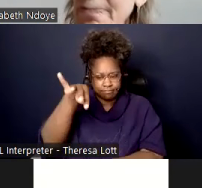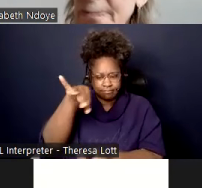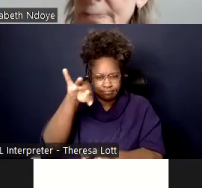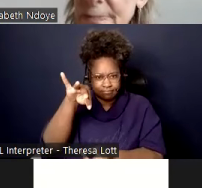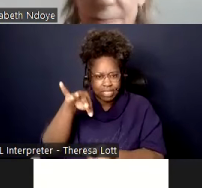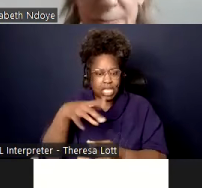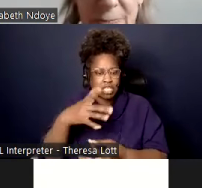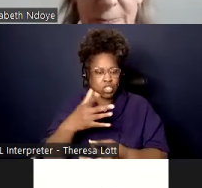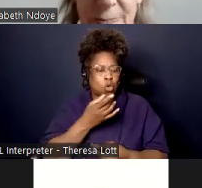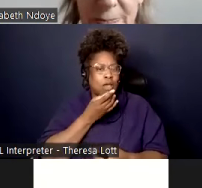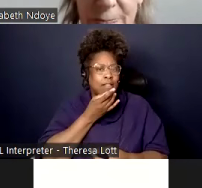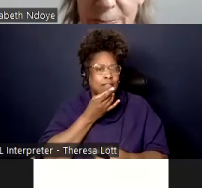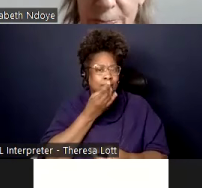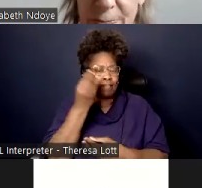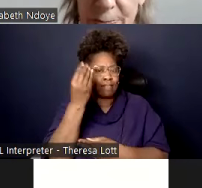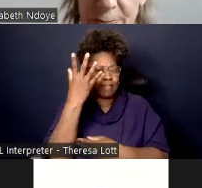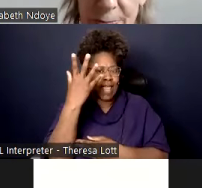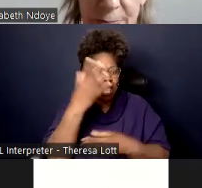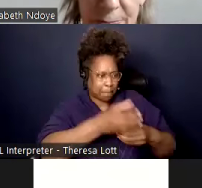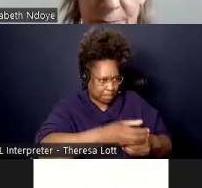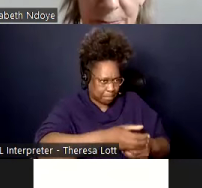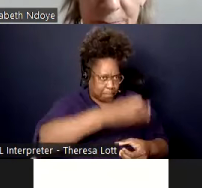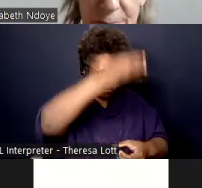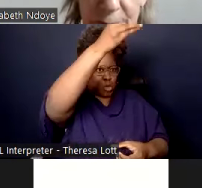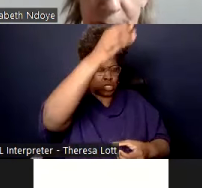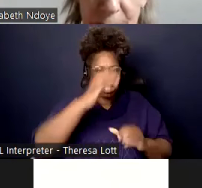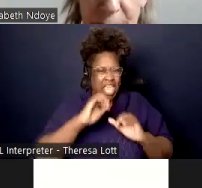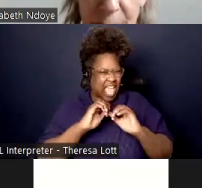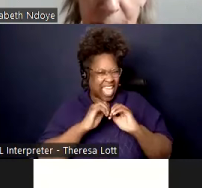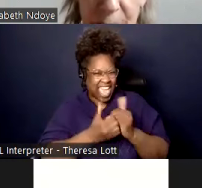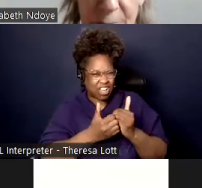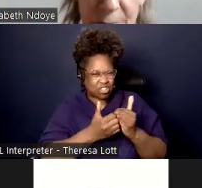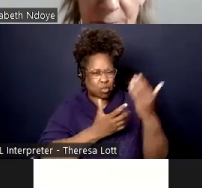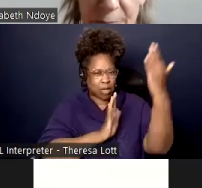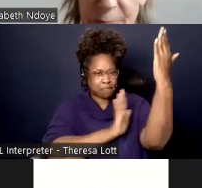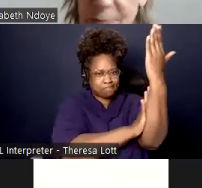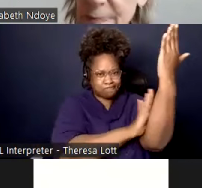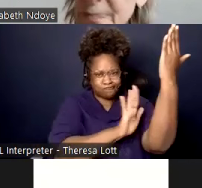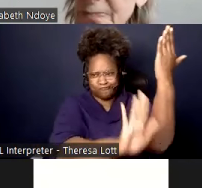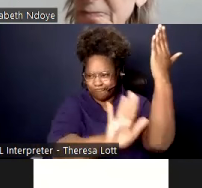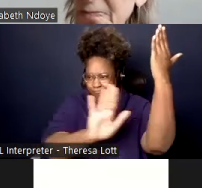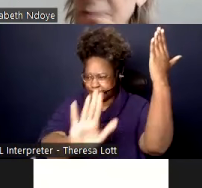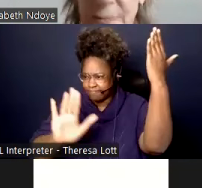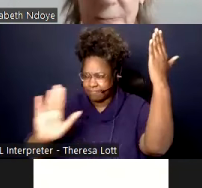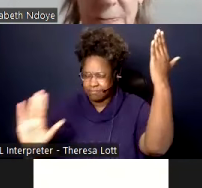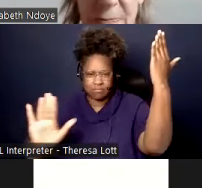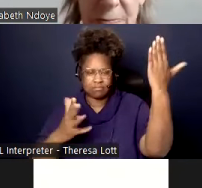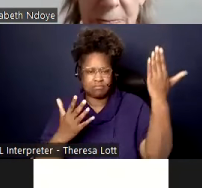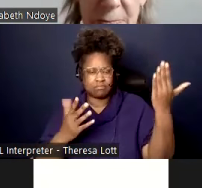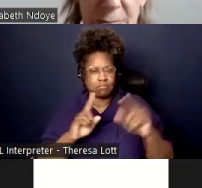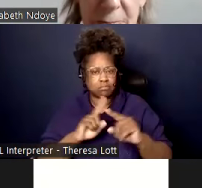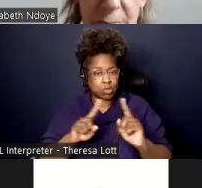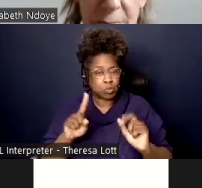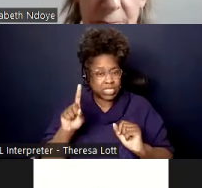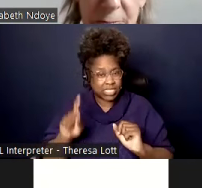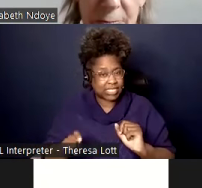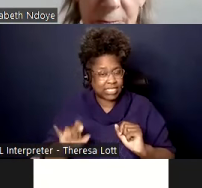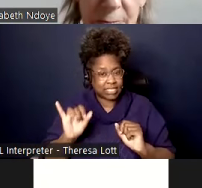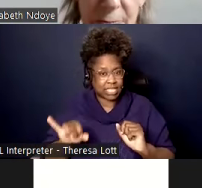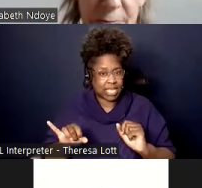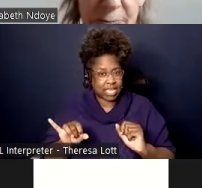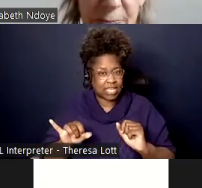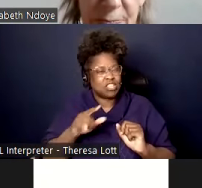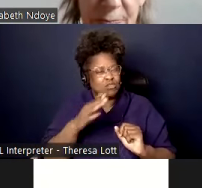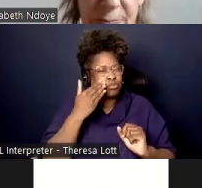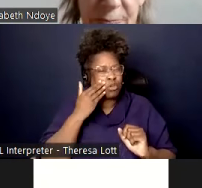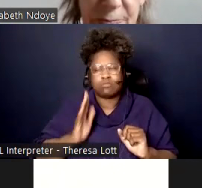tried so hard to be present in that way. But it's part of what we need is literally like, old back